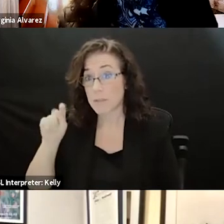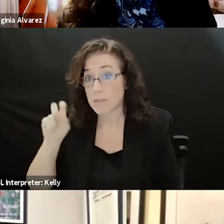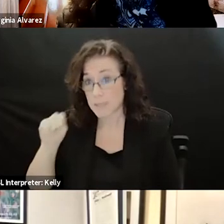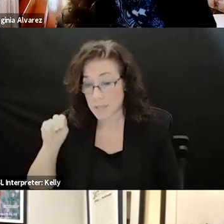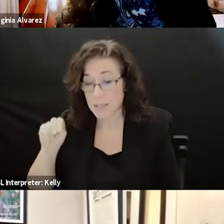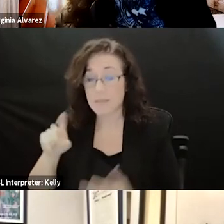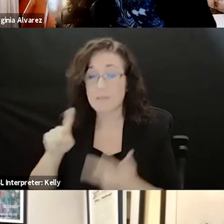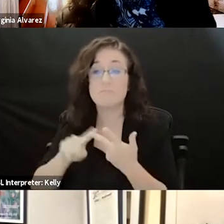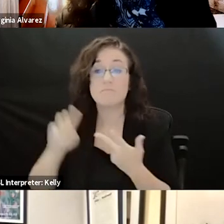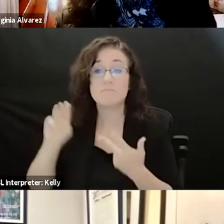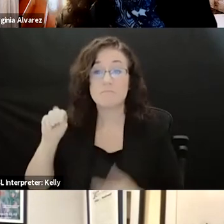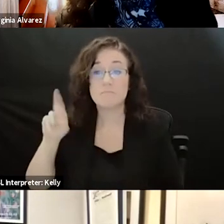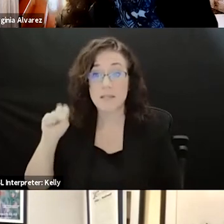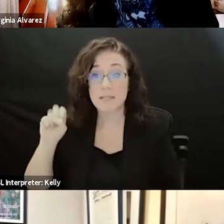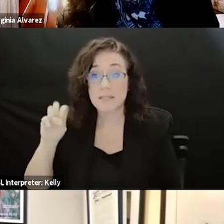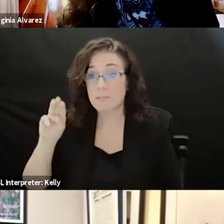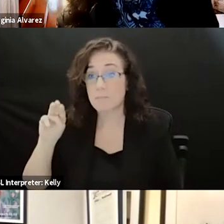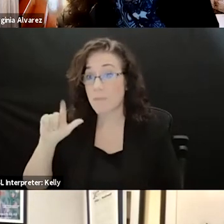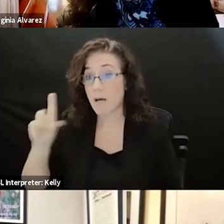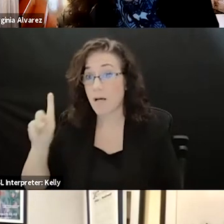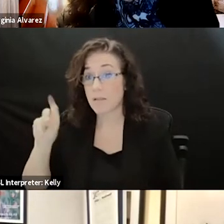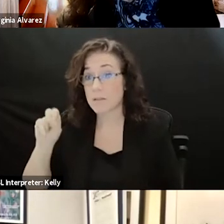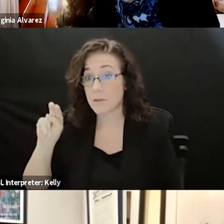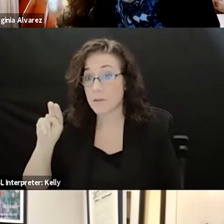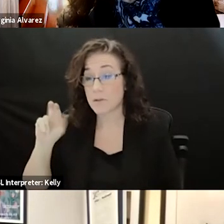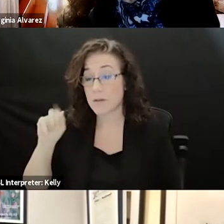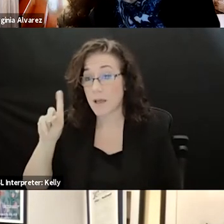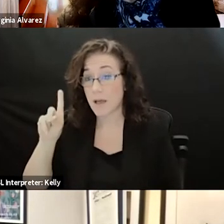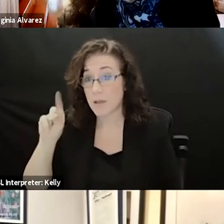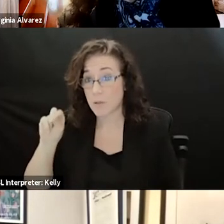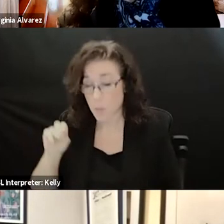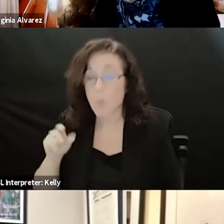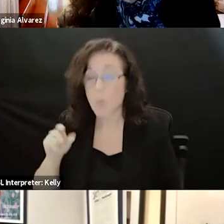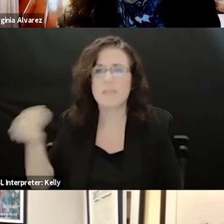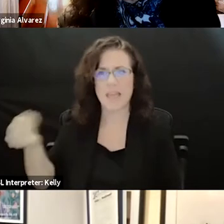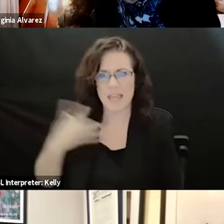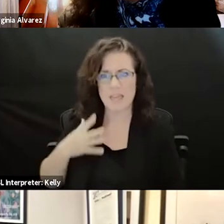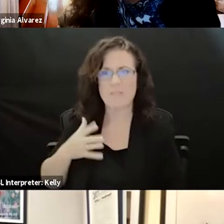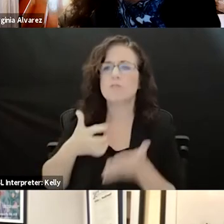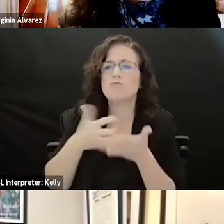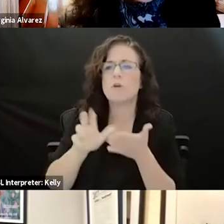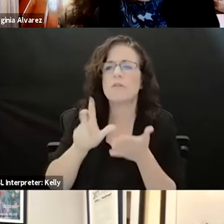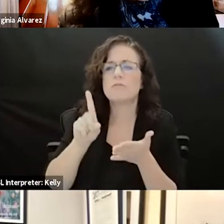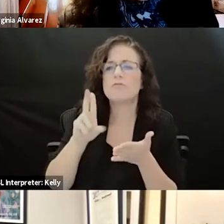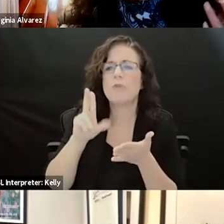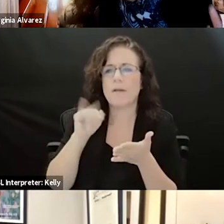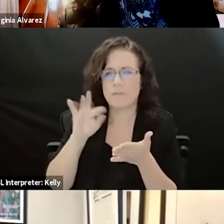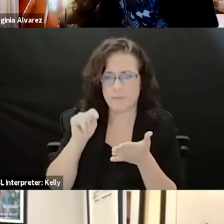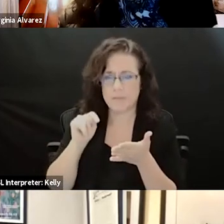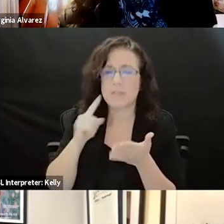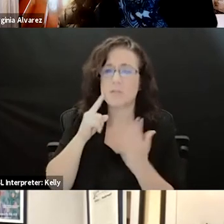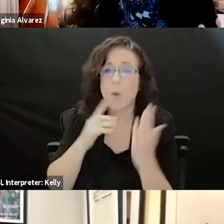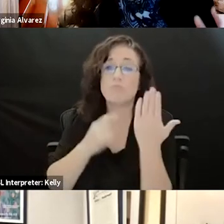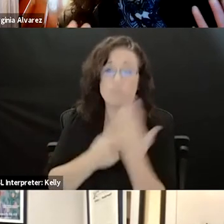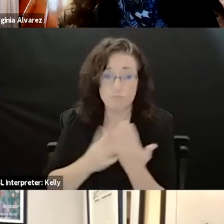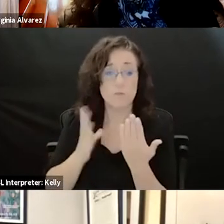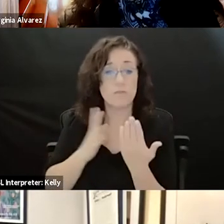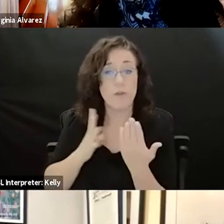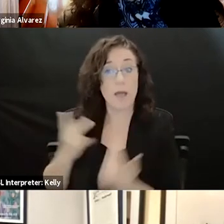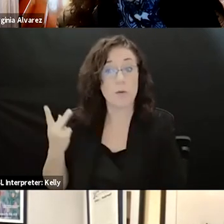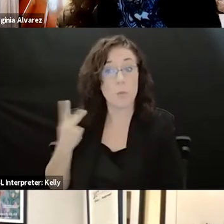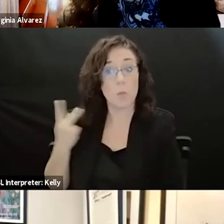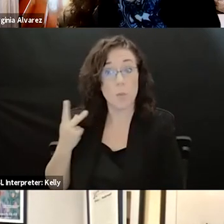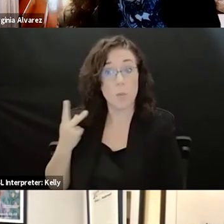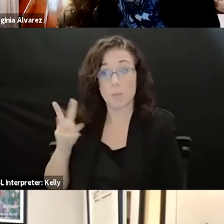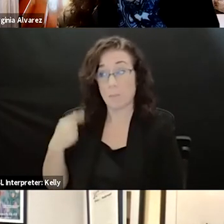i had a zoom call we did research on our own we did research together and then we of course